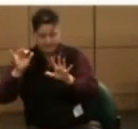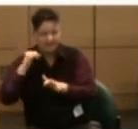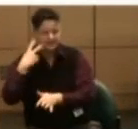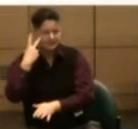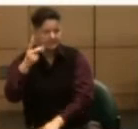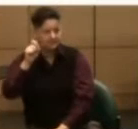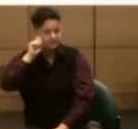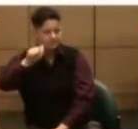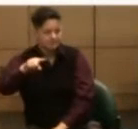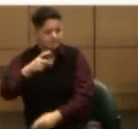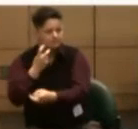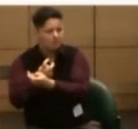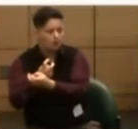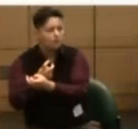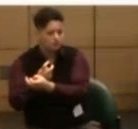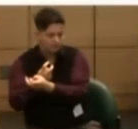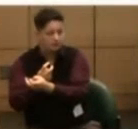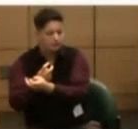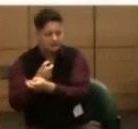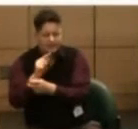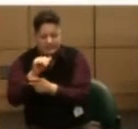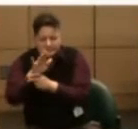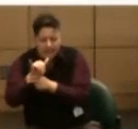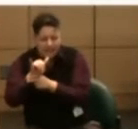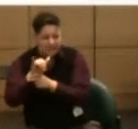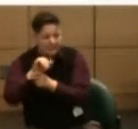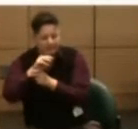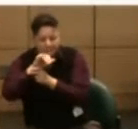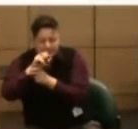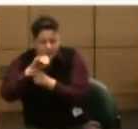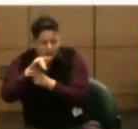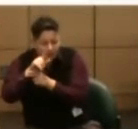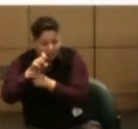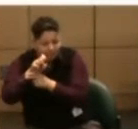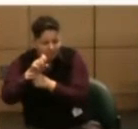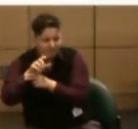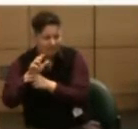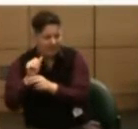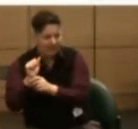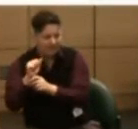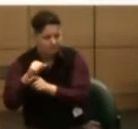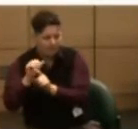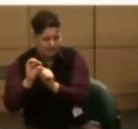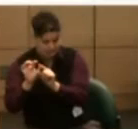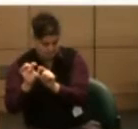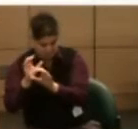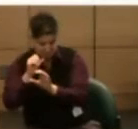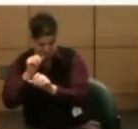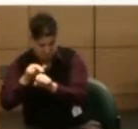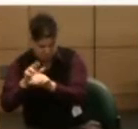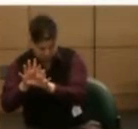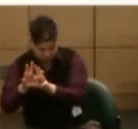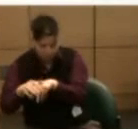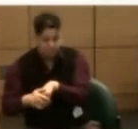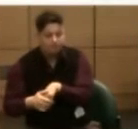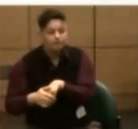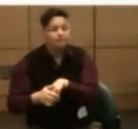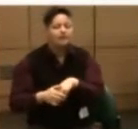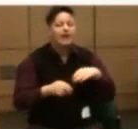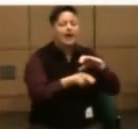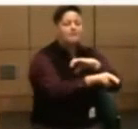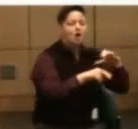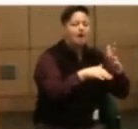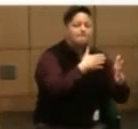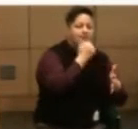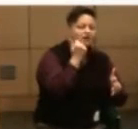and can pick up some pretty tiny, minuscule abnormalities. The MRI is getting better in terms of its resolution and seeing